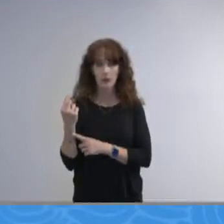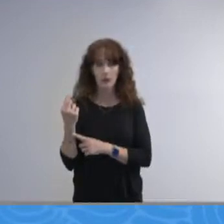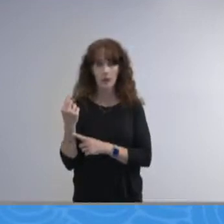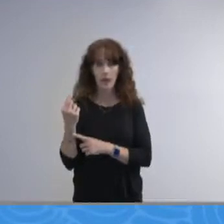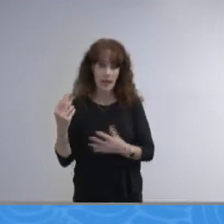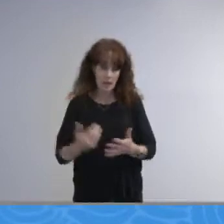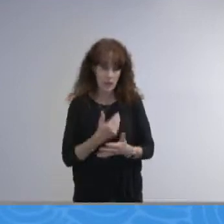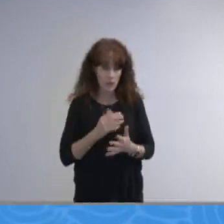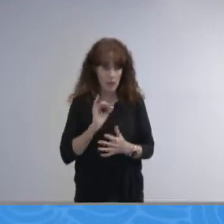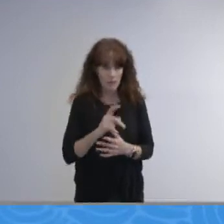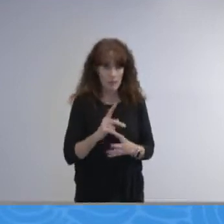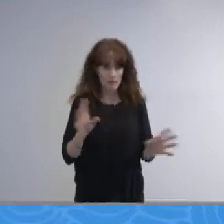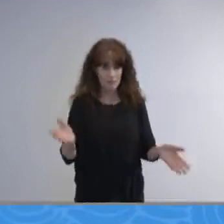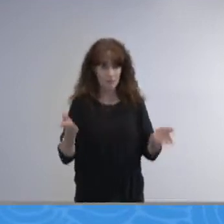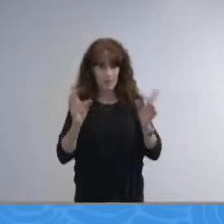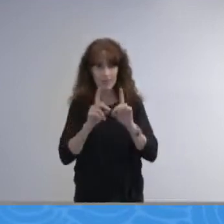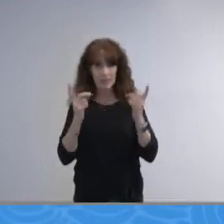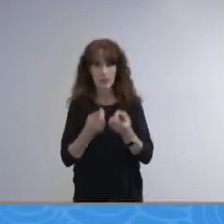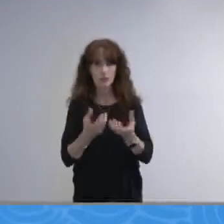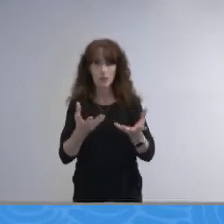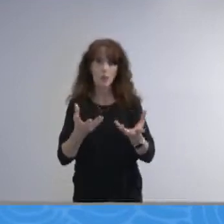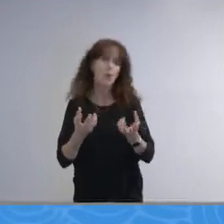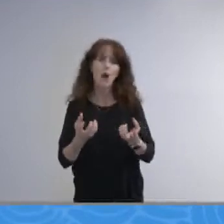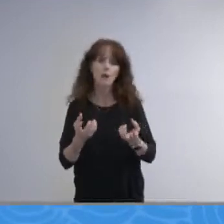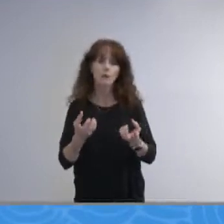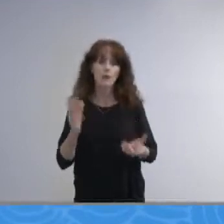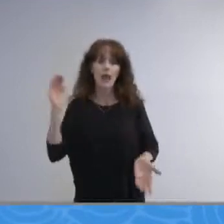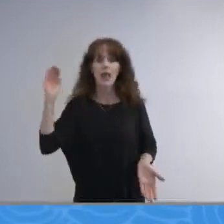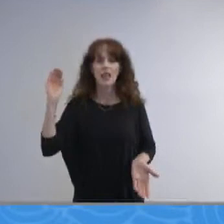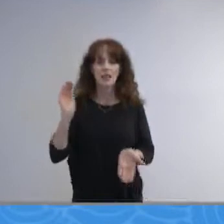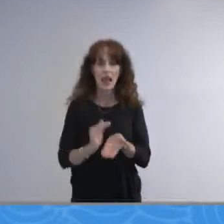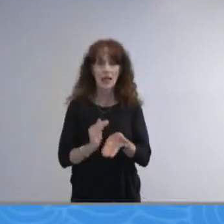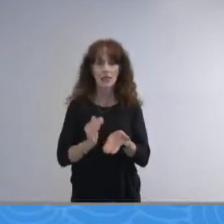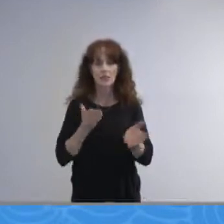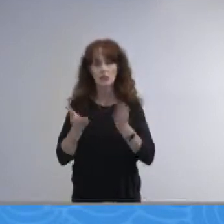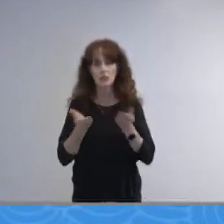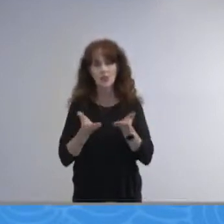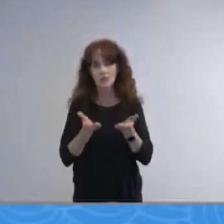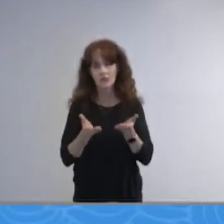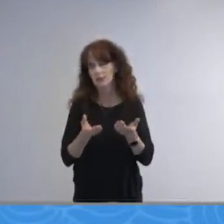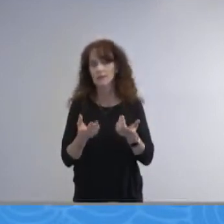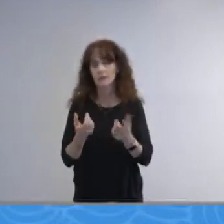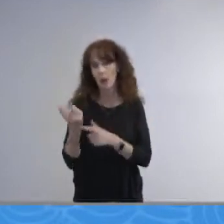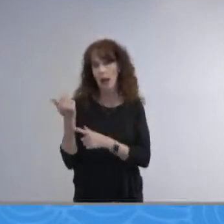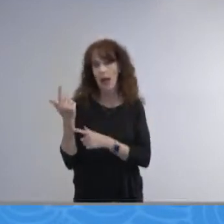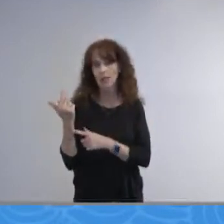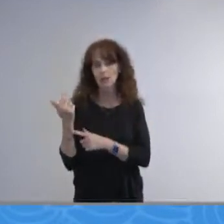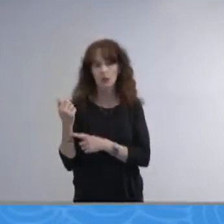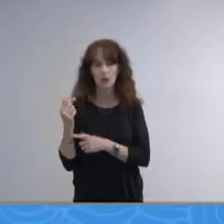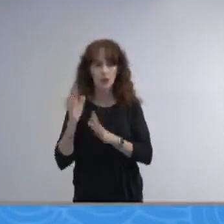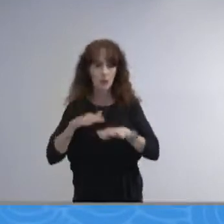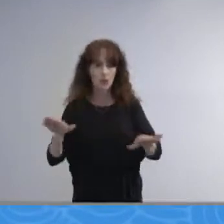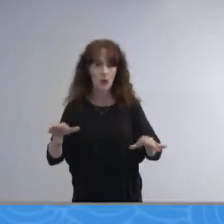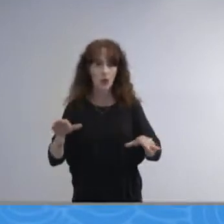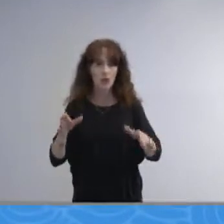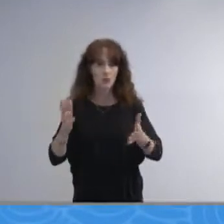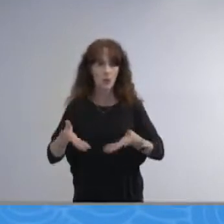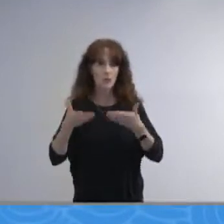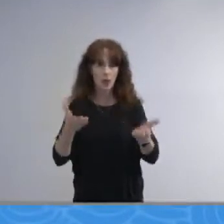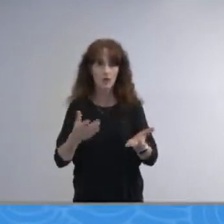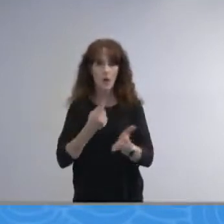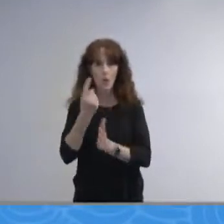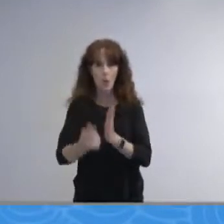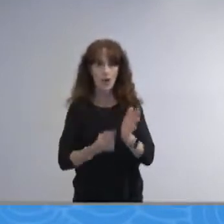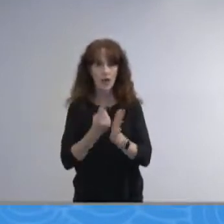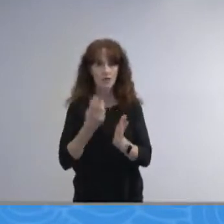had an IEP meeting and the district wants to reduce certain services. Last year, your child was offered 1